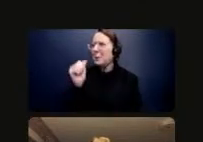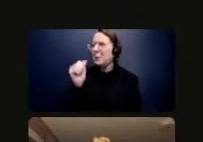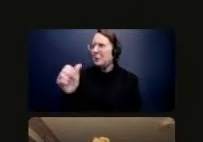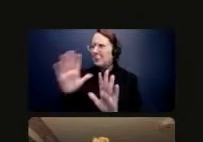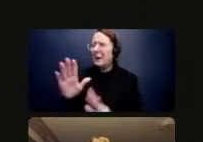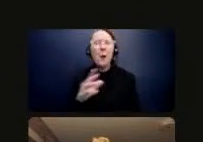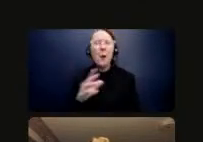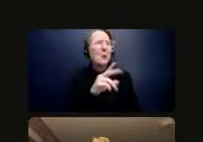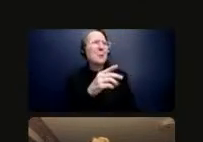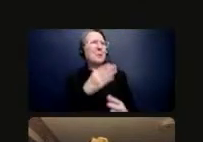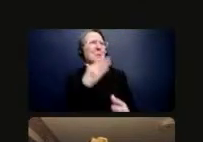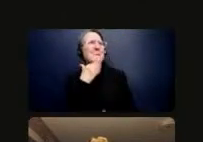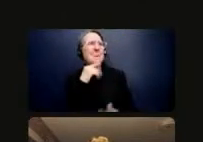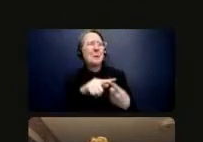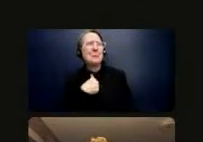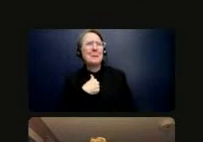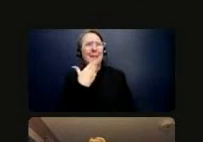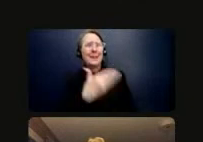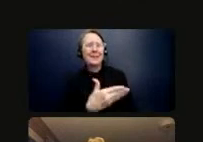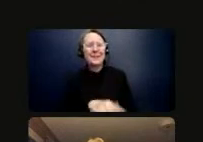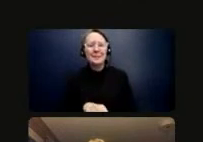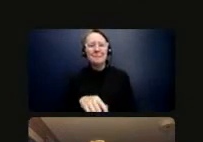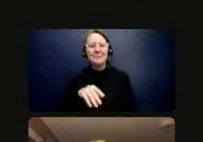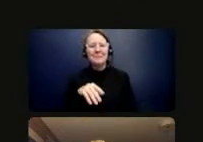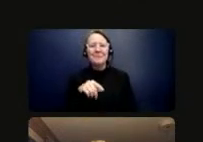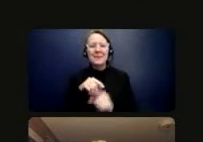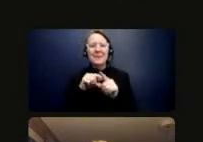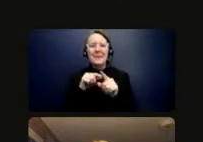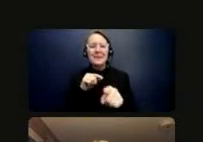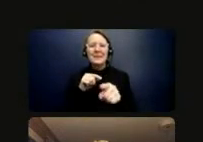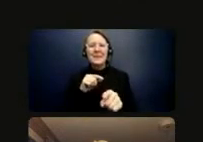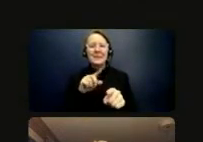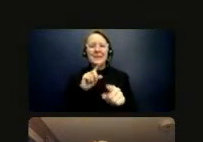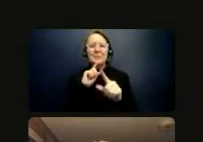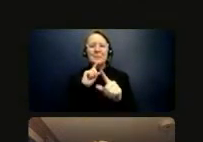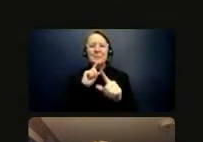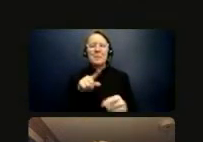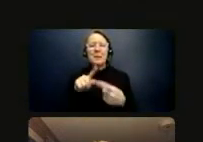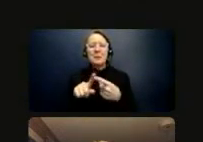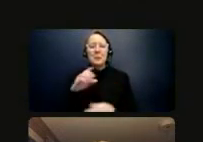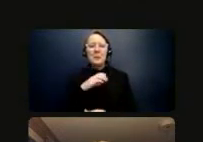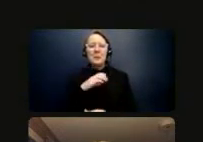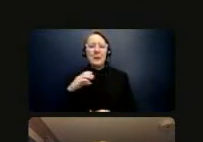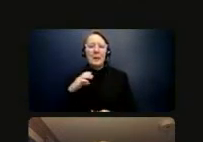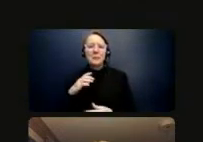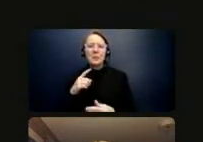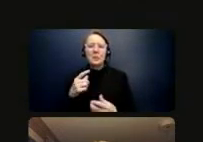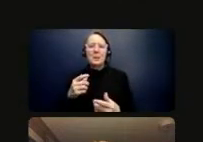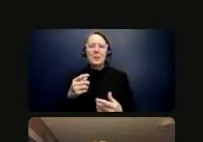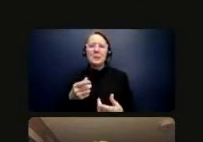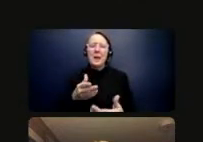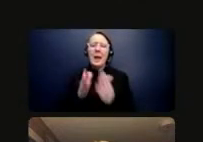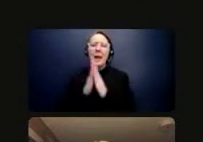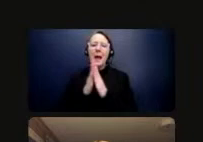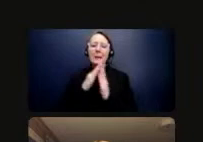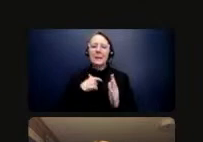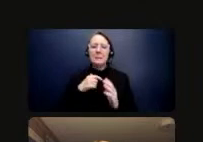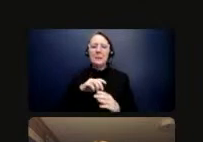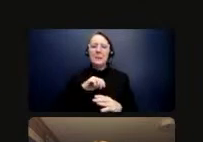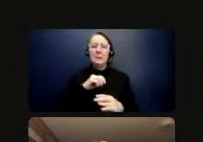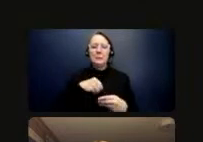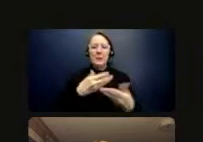me. You are very kind to me. So this is responding to the council direction. And I want to point out this is